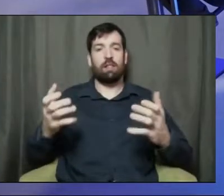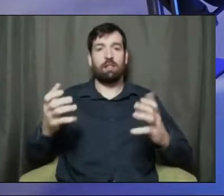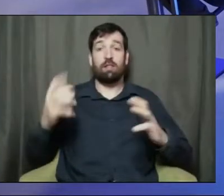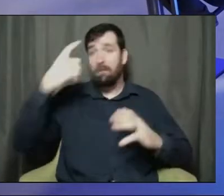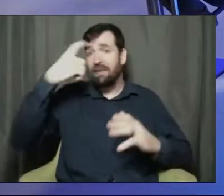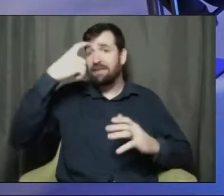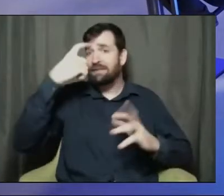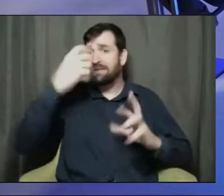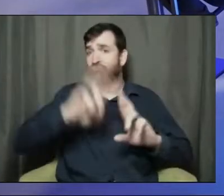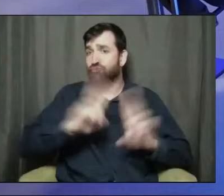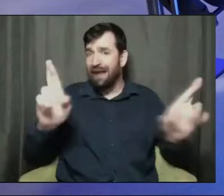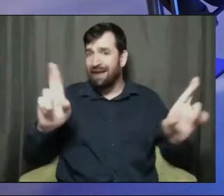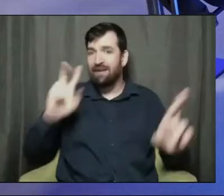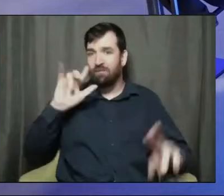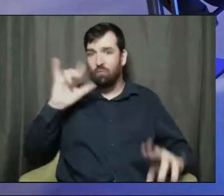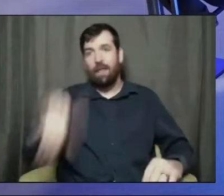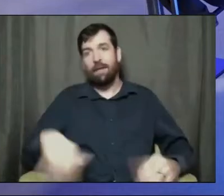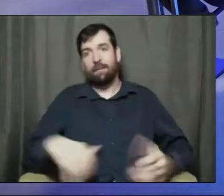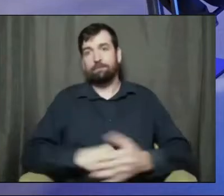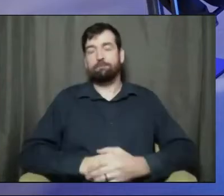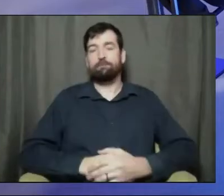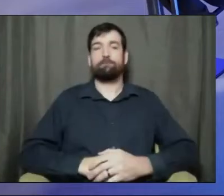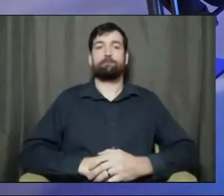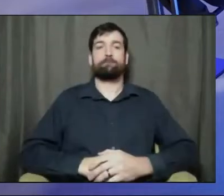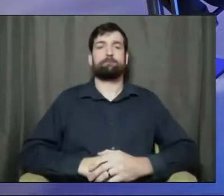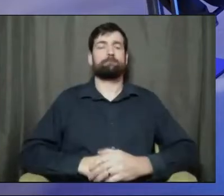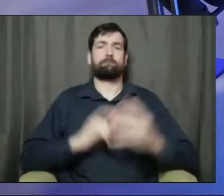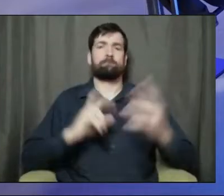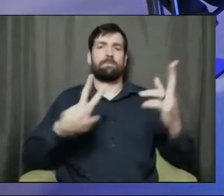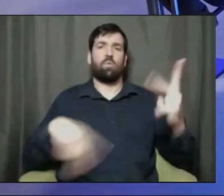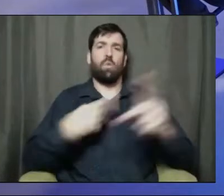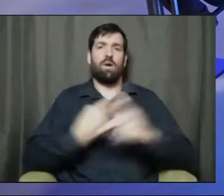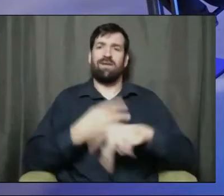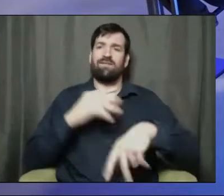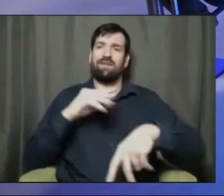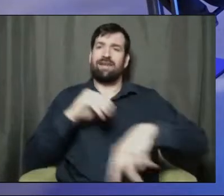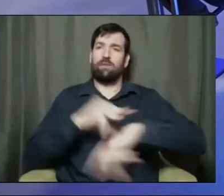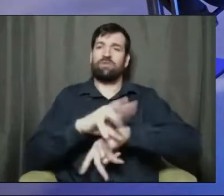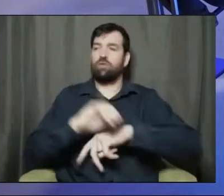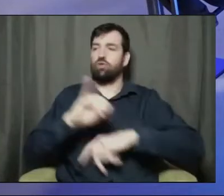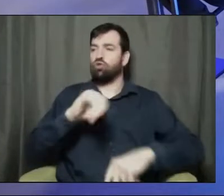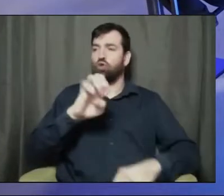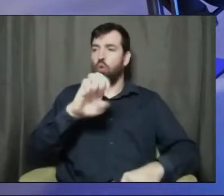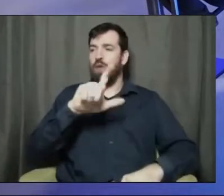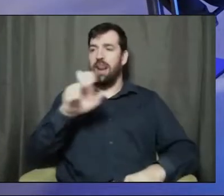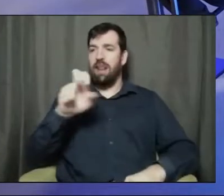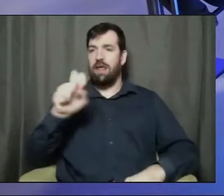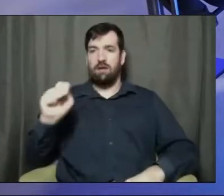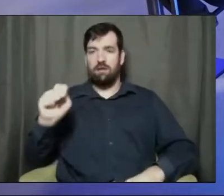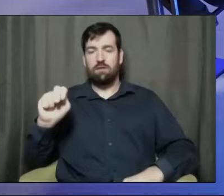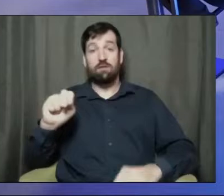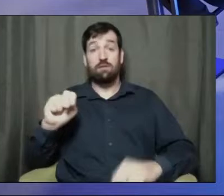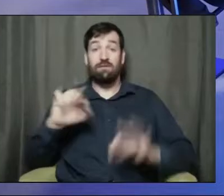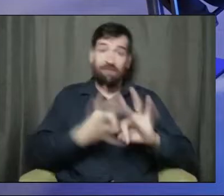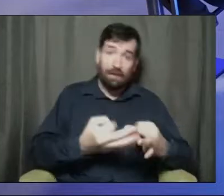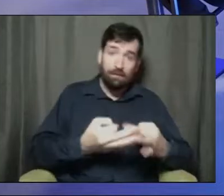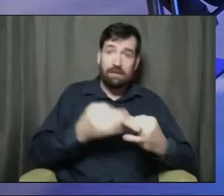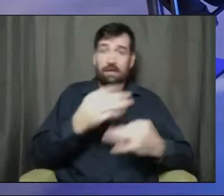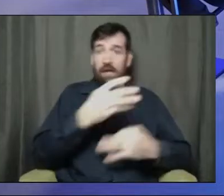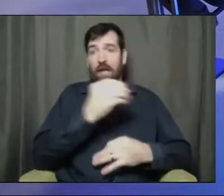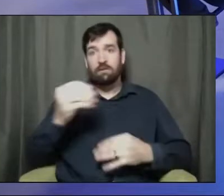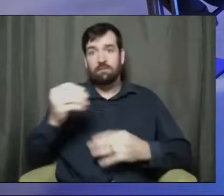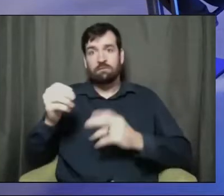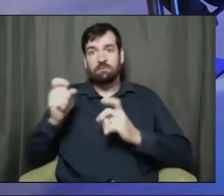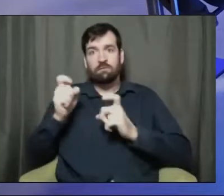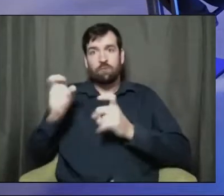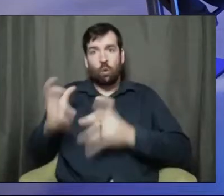something like that. What kind of counseling, Joellen wants to know, do donors and their family members receive counseling before and after donation?